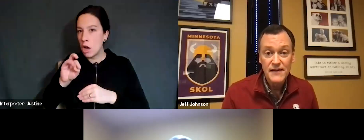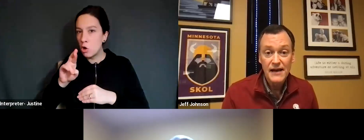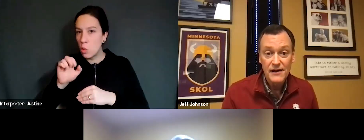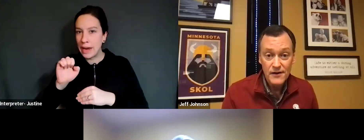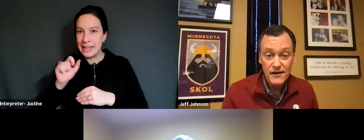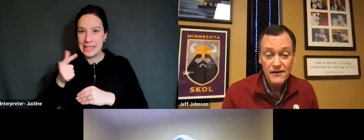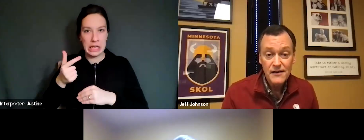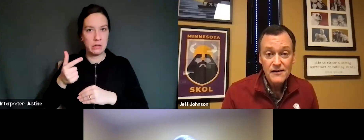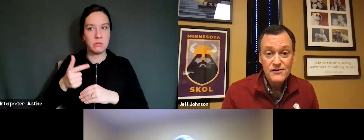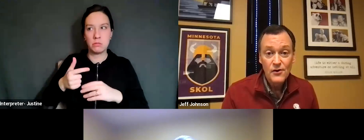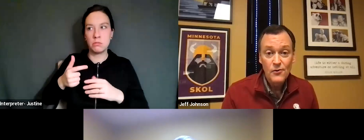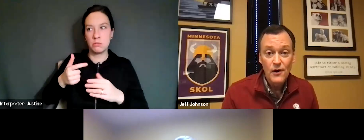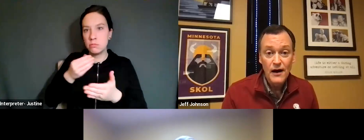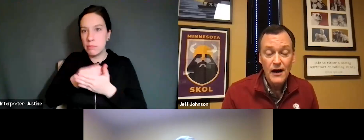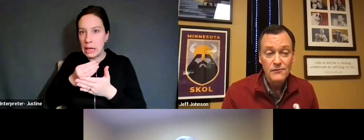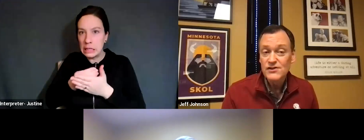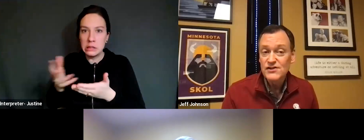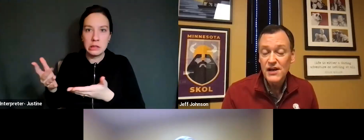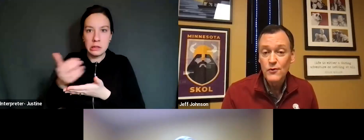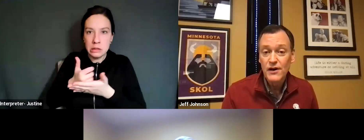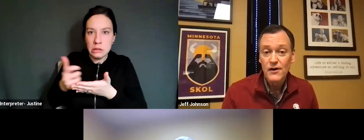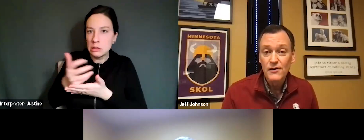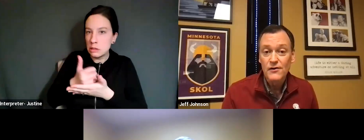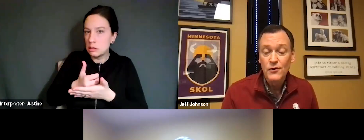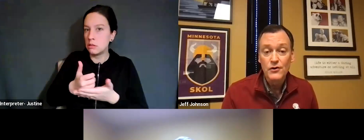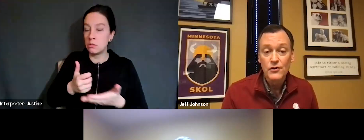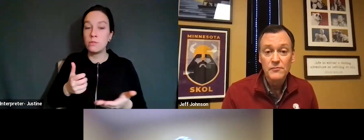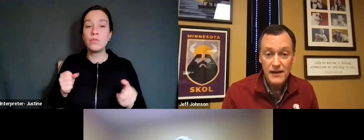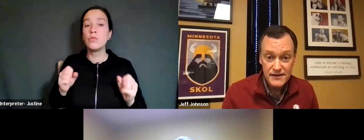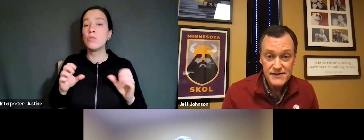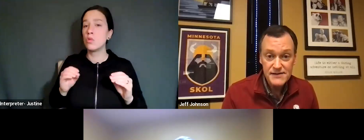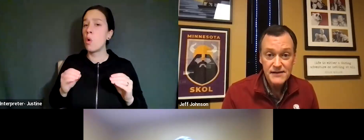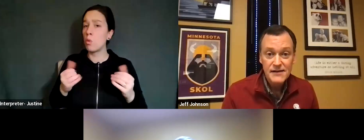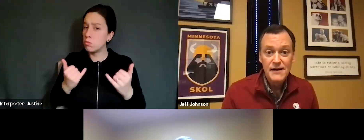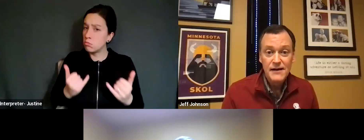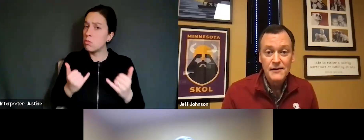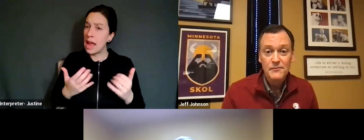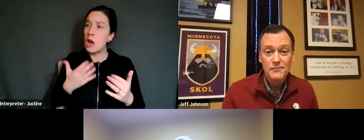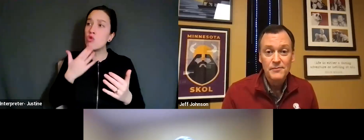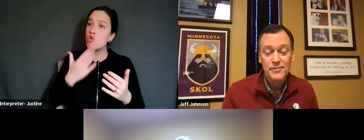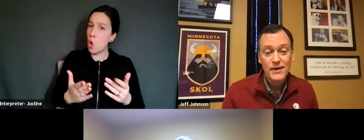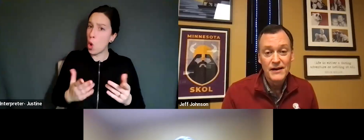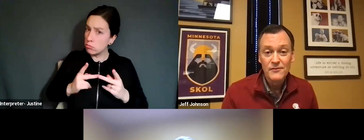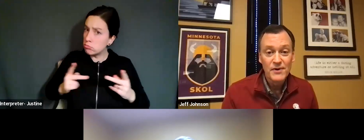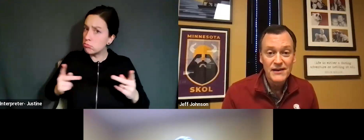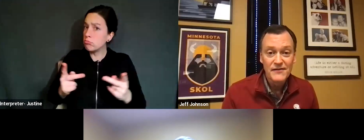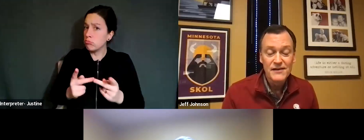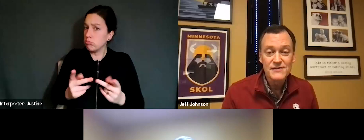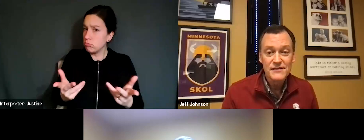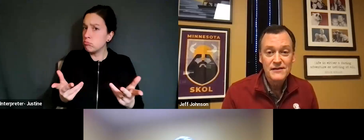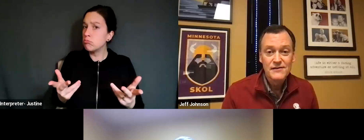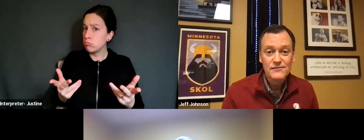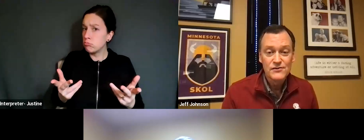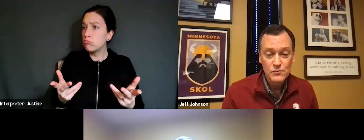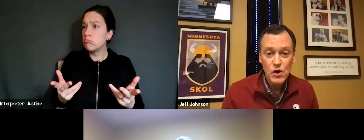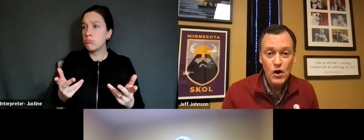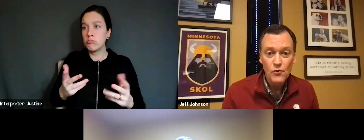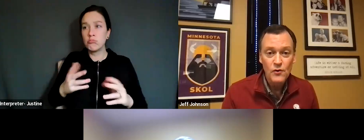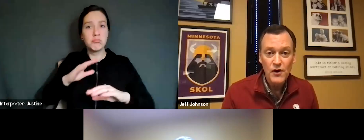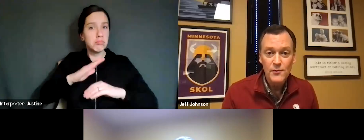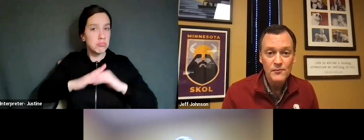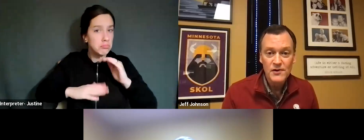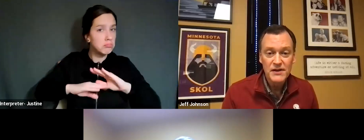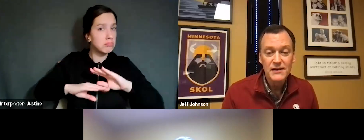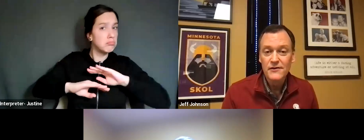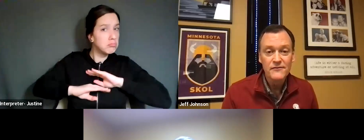budget in that area. So I'll just say we're in a good place, but everybody on this Zoom call